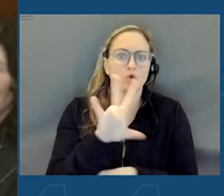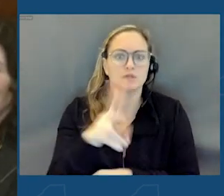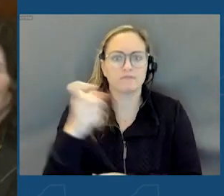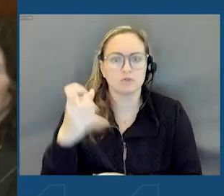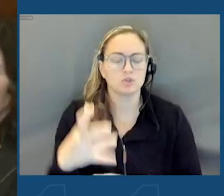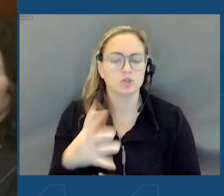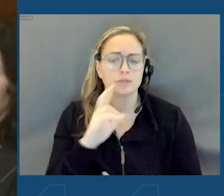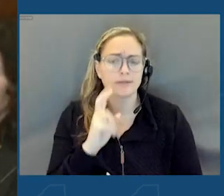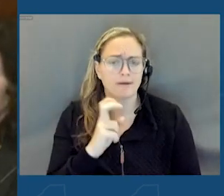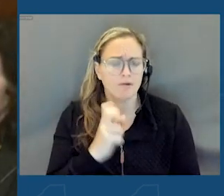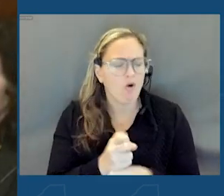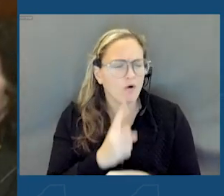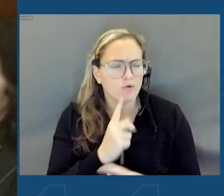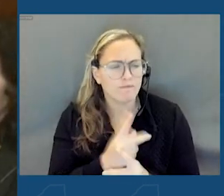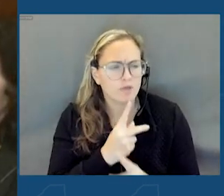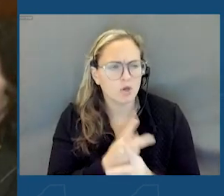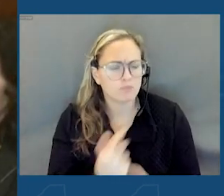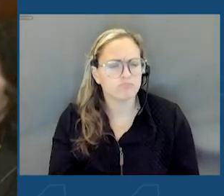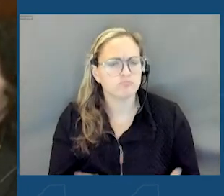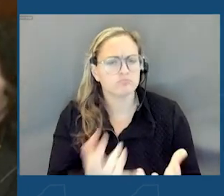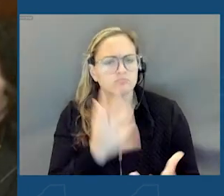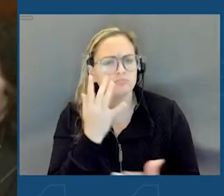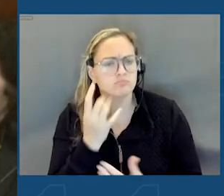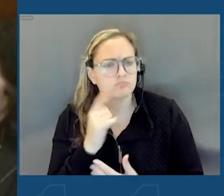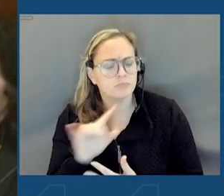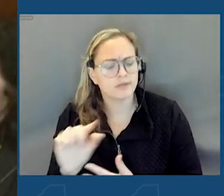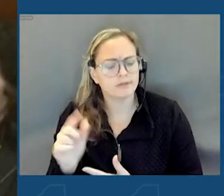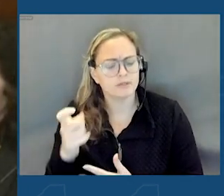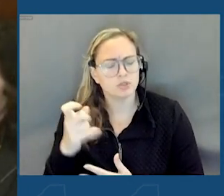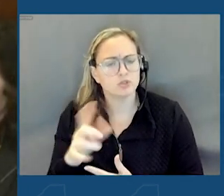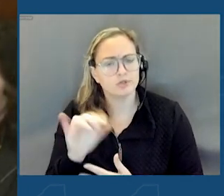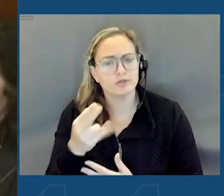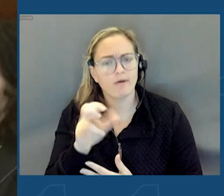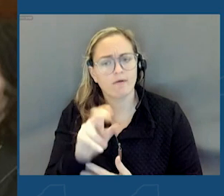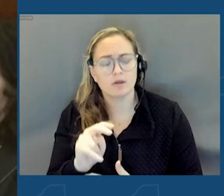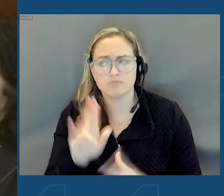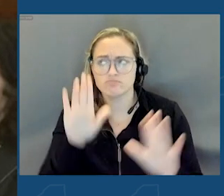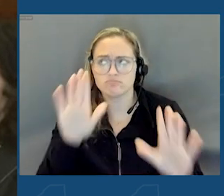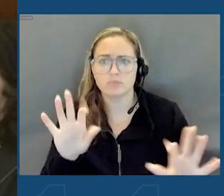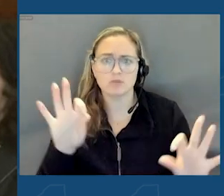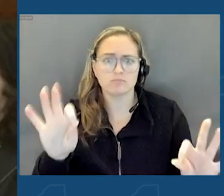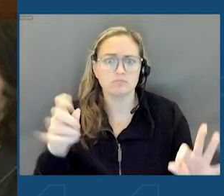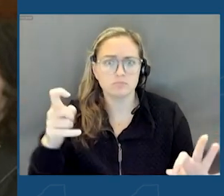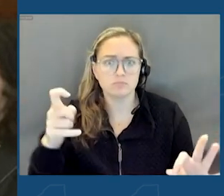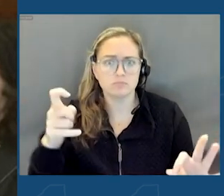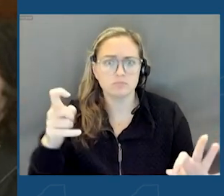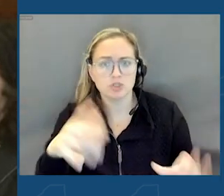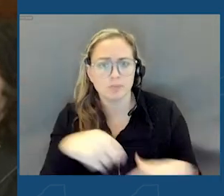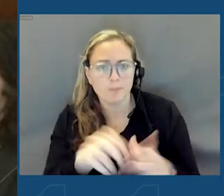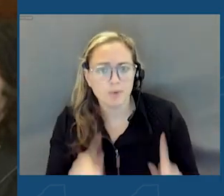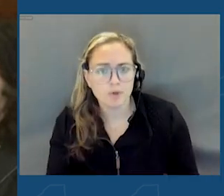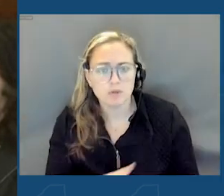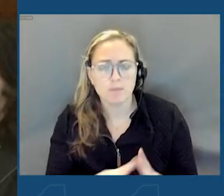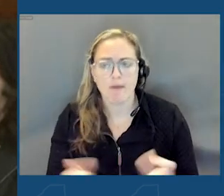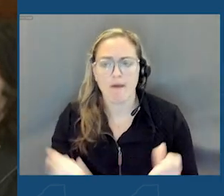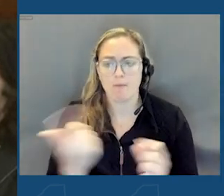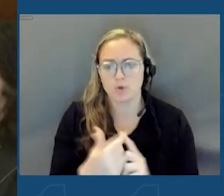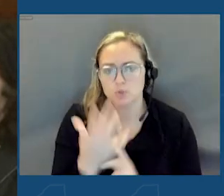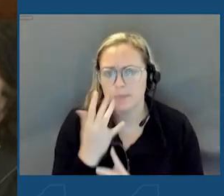harder to determine how much of that is because Judge Halligan is an extraordinary jurist in person, and how much of that is because of the number